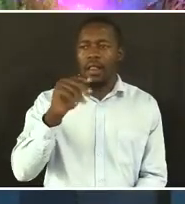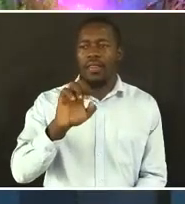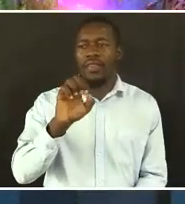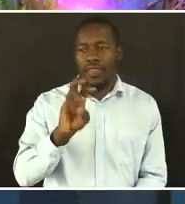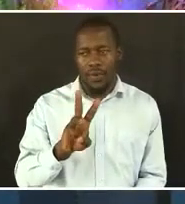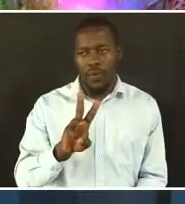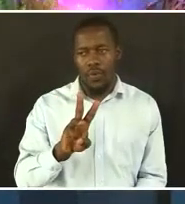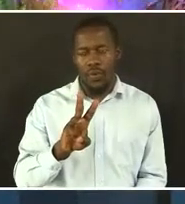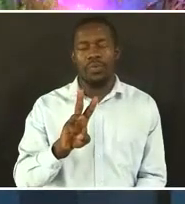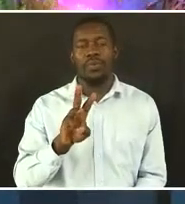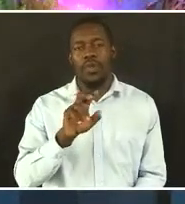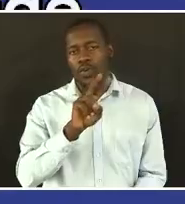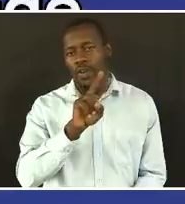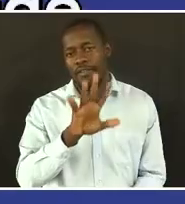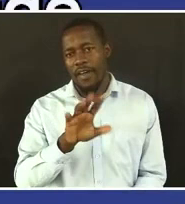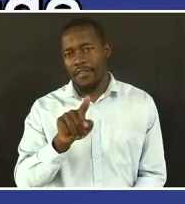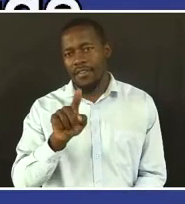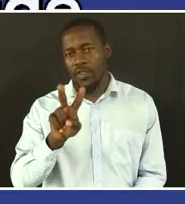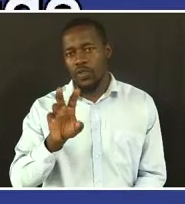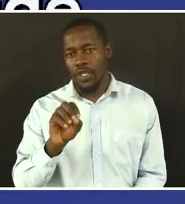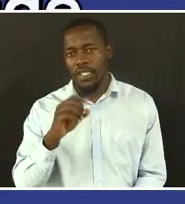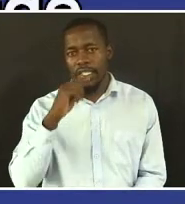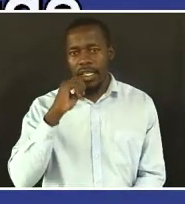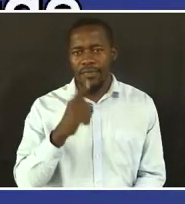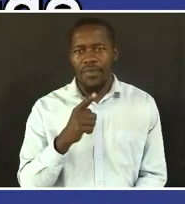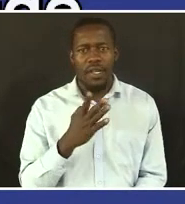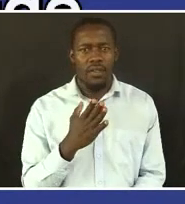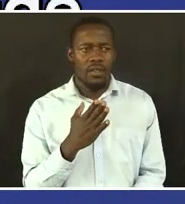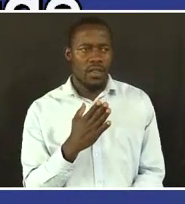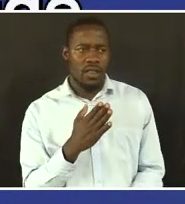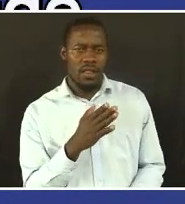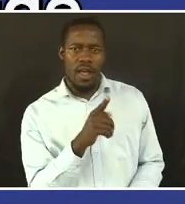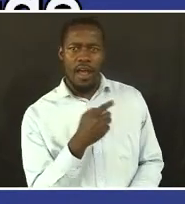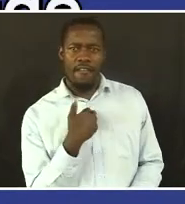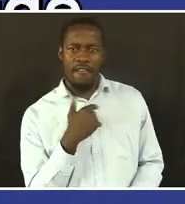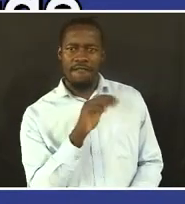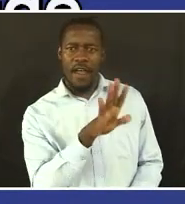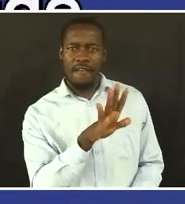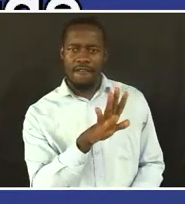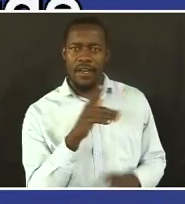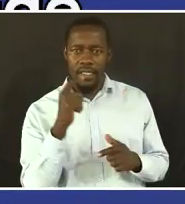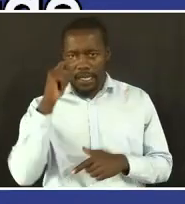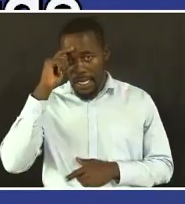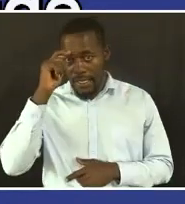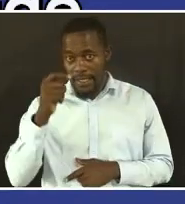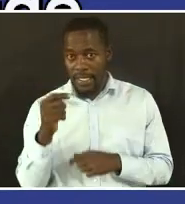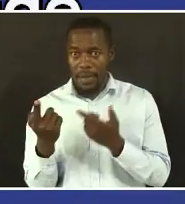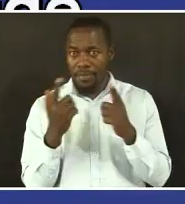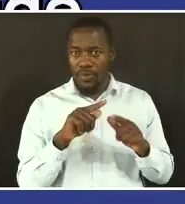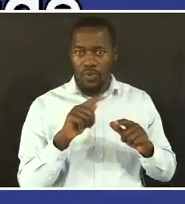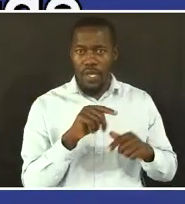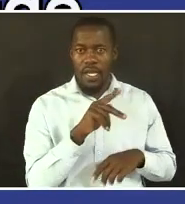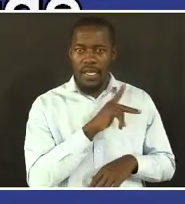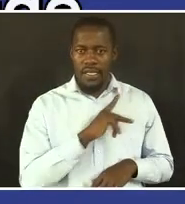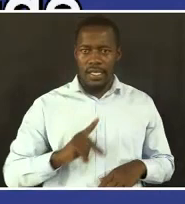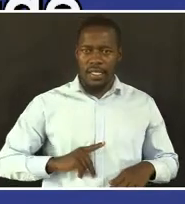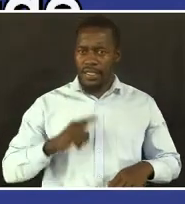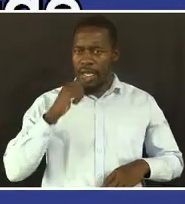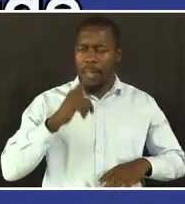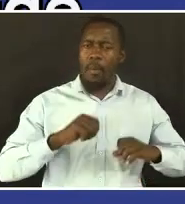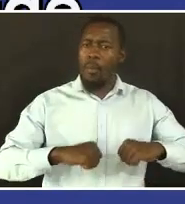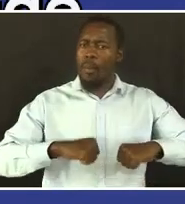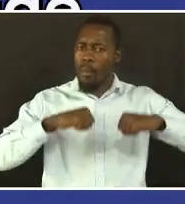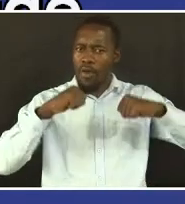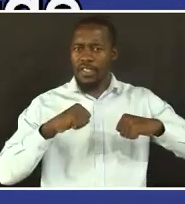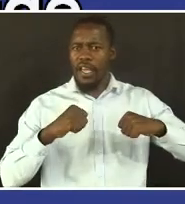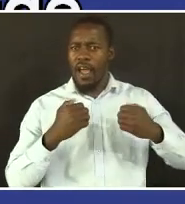that received 5 talents came with another 5 and said to the master, Lord, you delivered unto me 5, I have gained